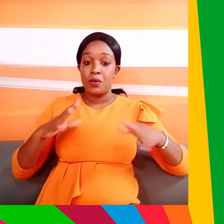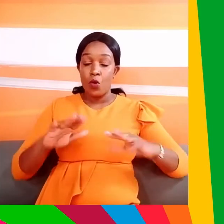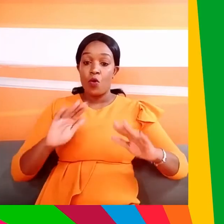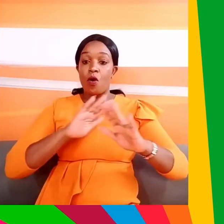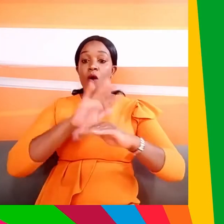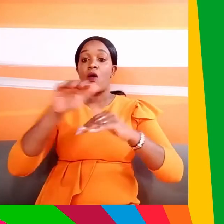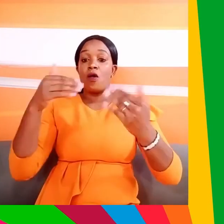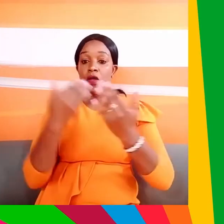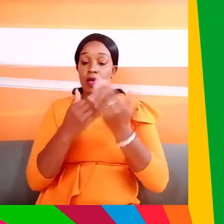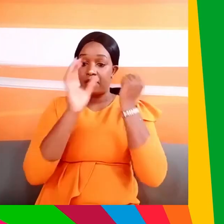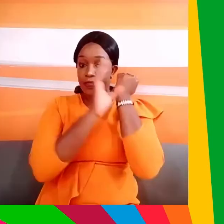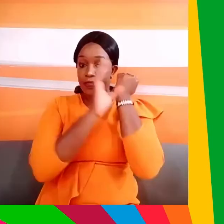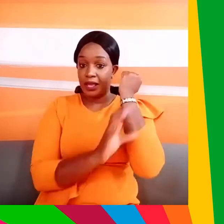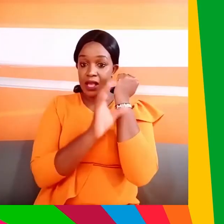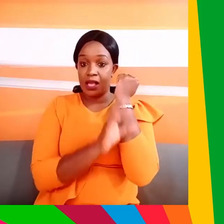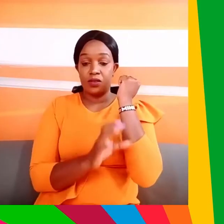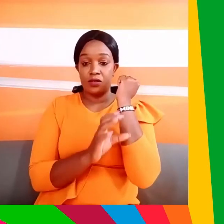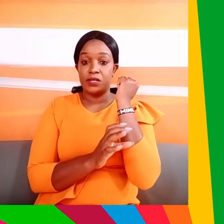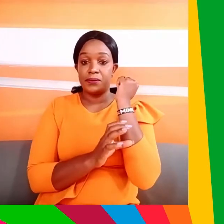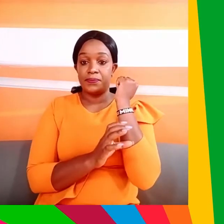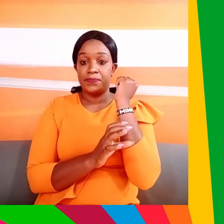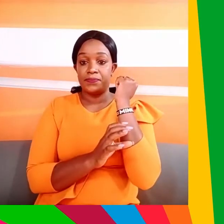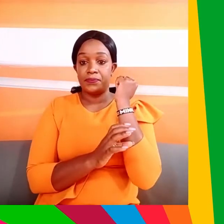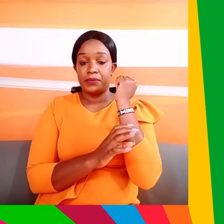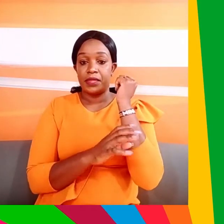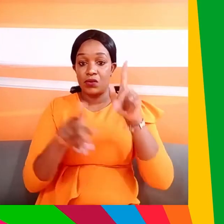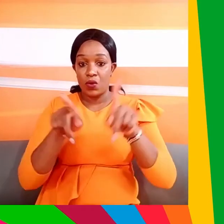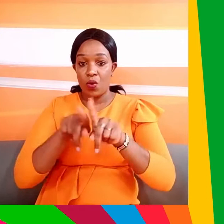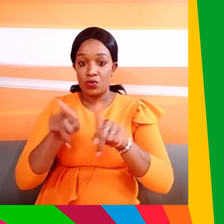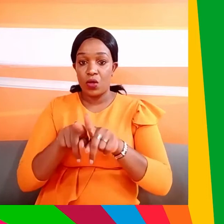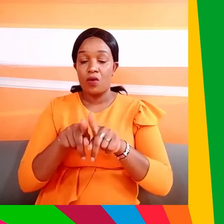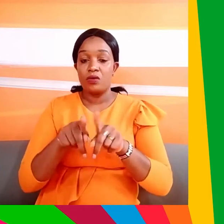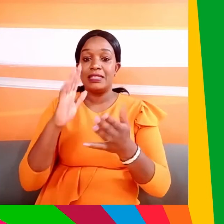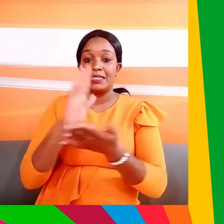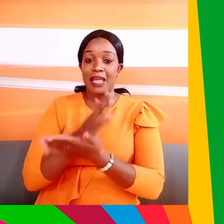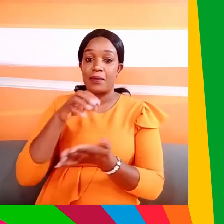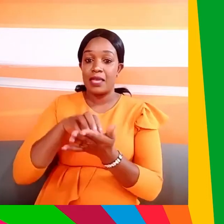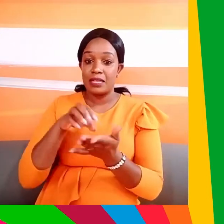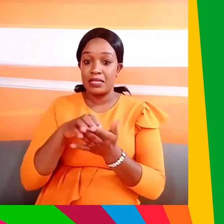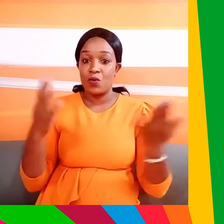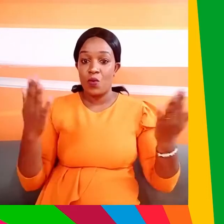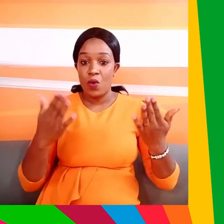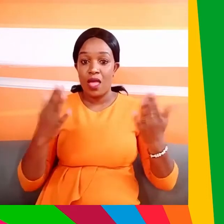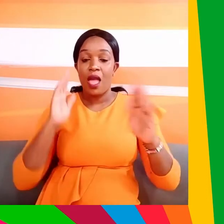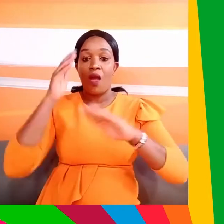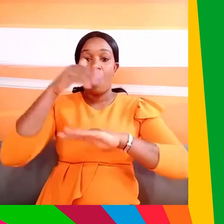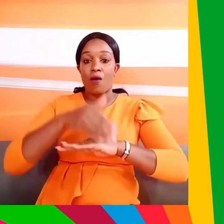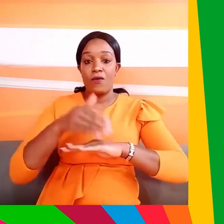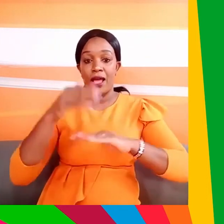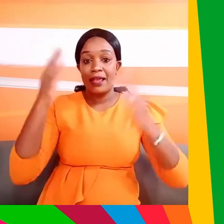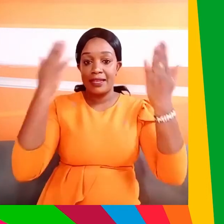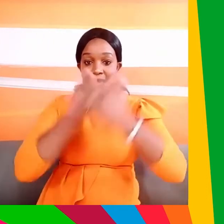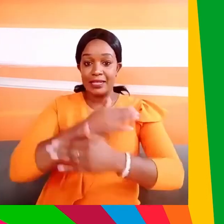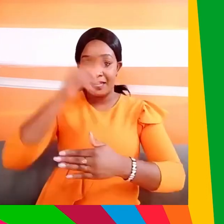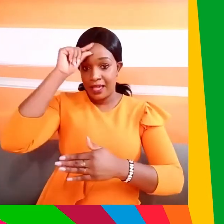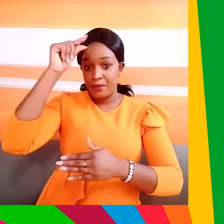in the West stopped buying clothes, it meant that in some cases overnight, garment workers in Bangladesh or Cambodia